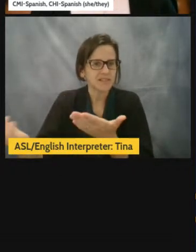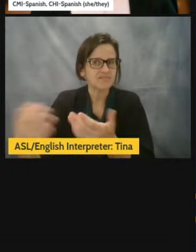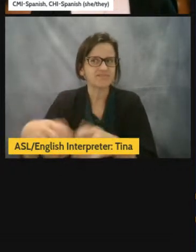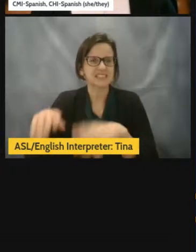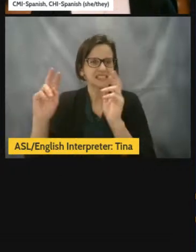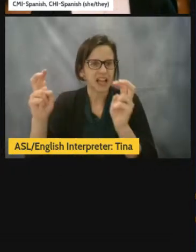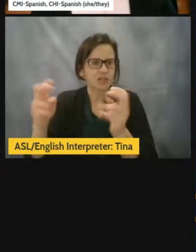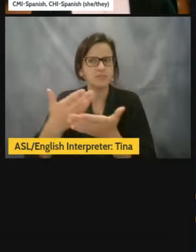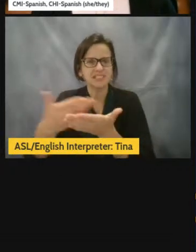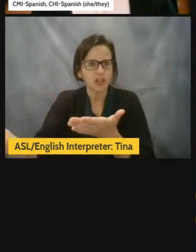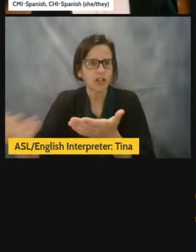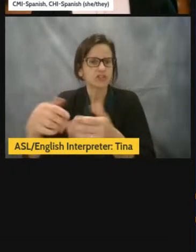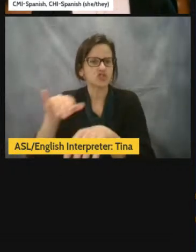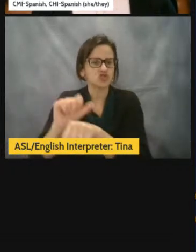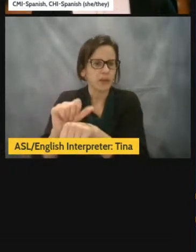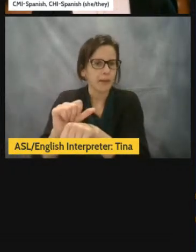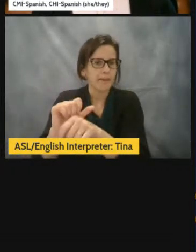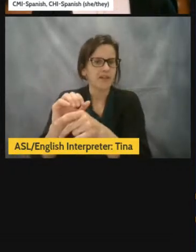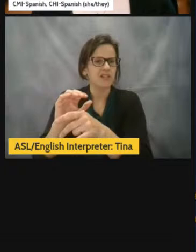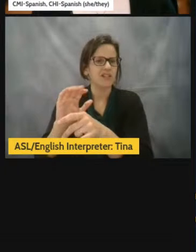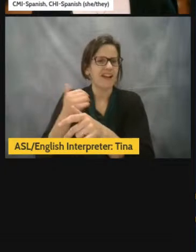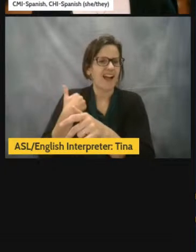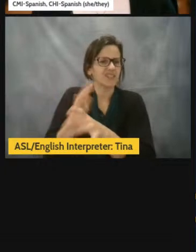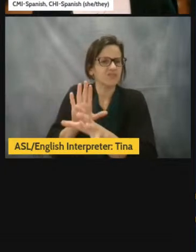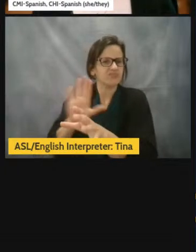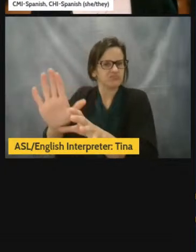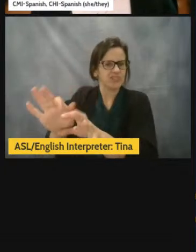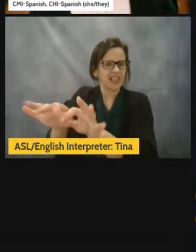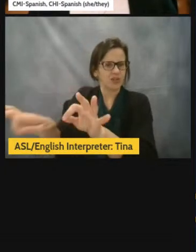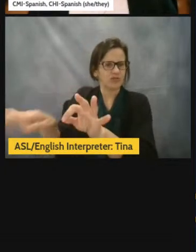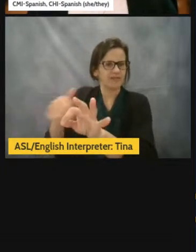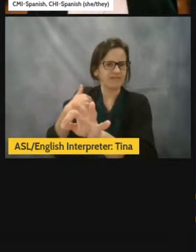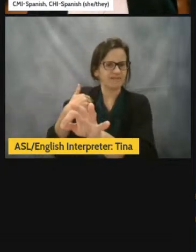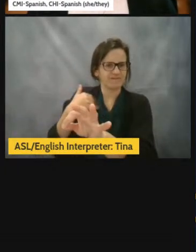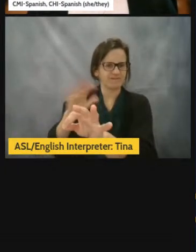It's almost like they kind of have their own language.